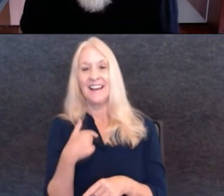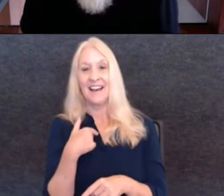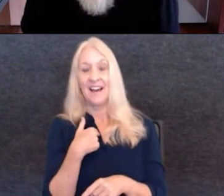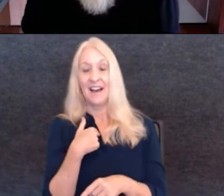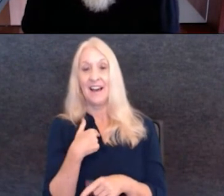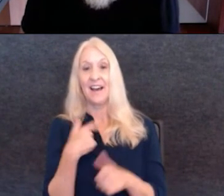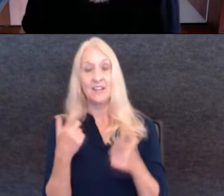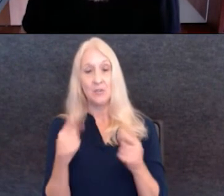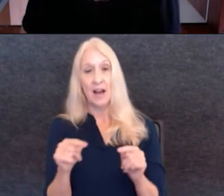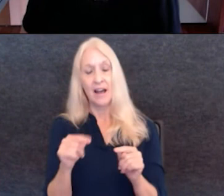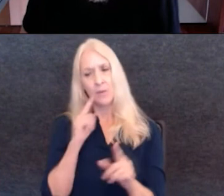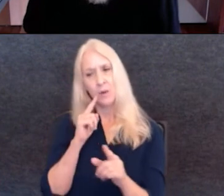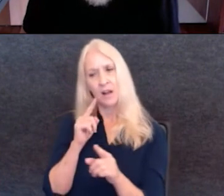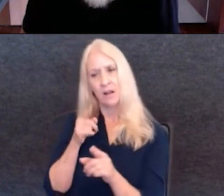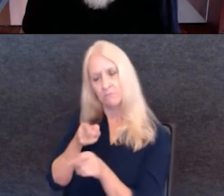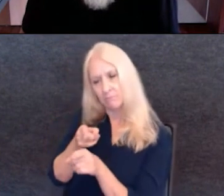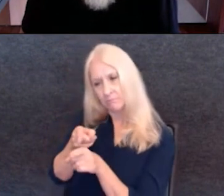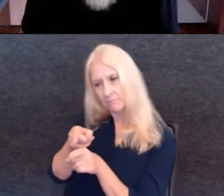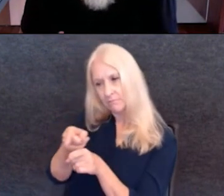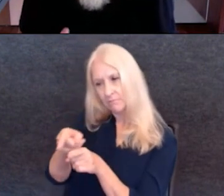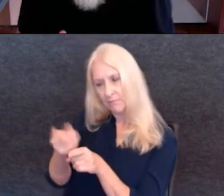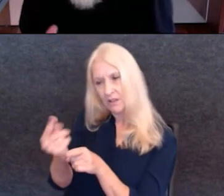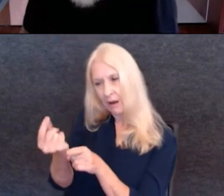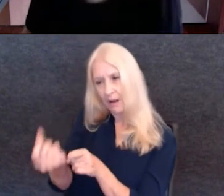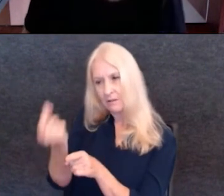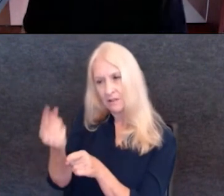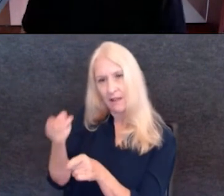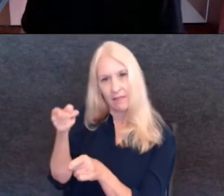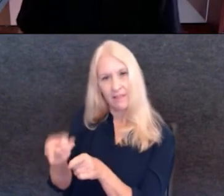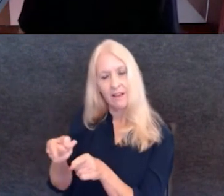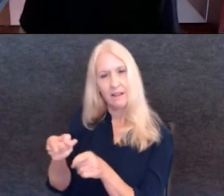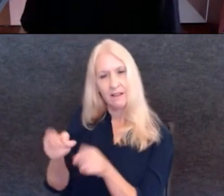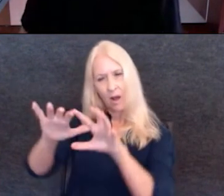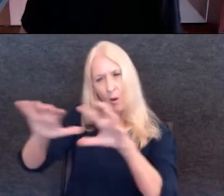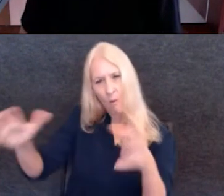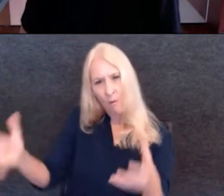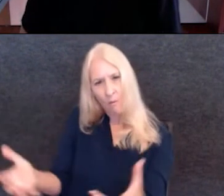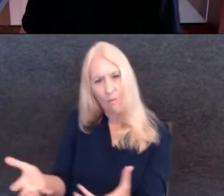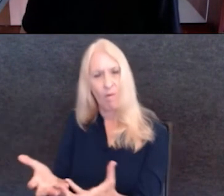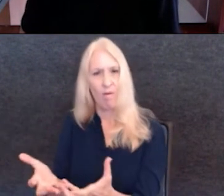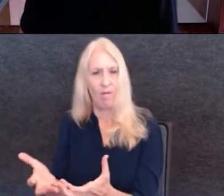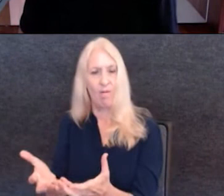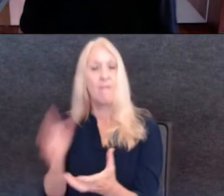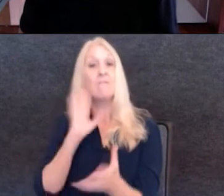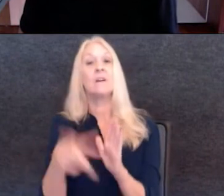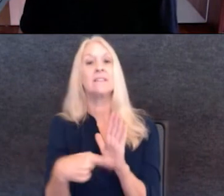move into one direction, I try to understand it as a whole. So, for